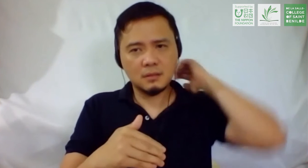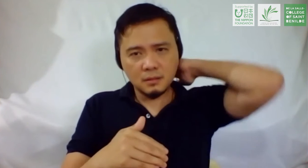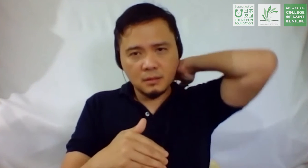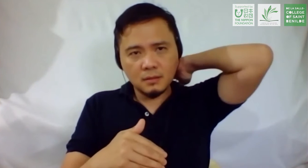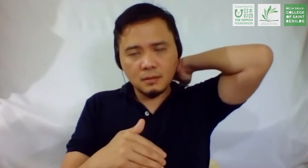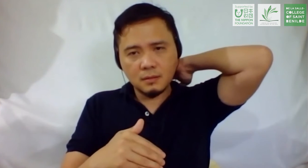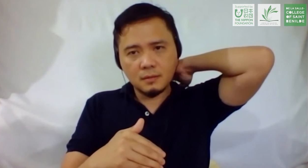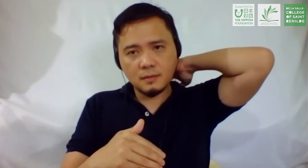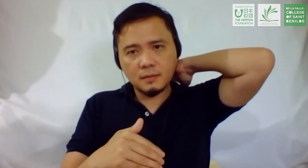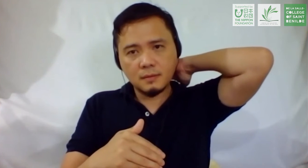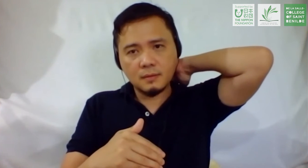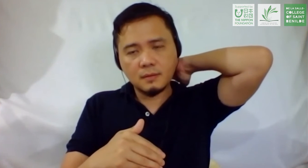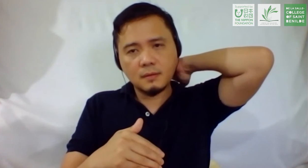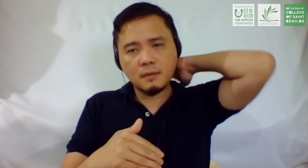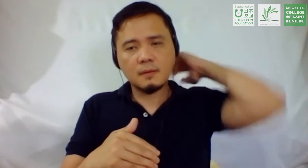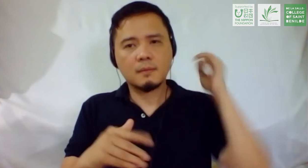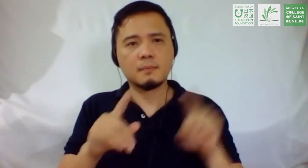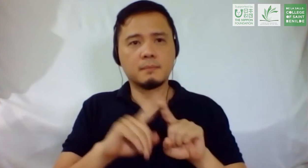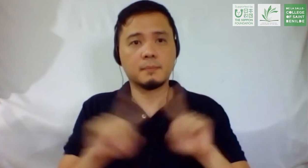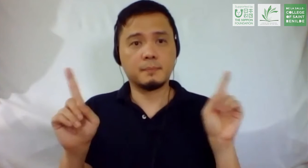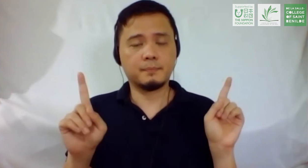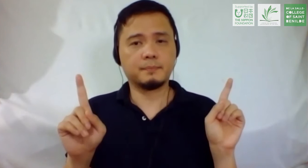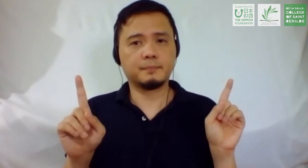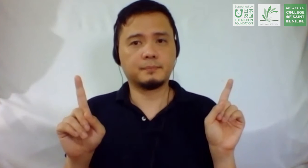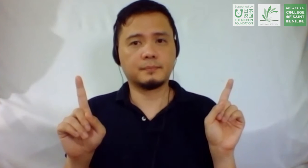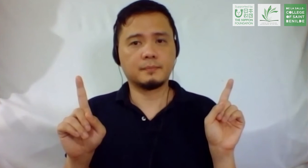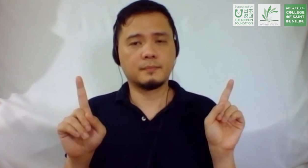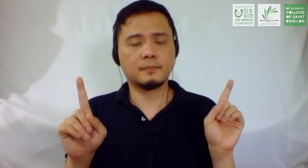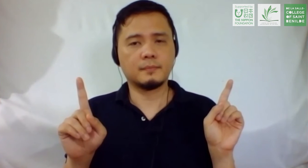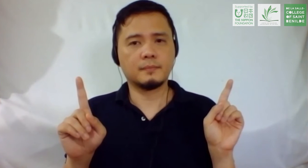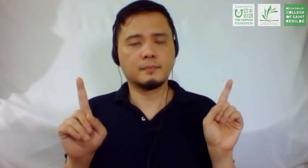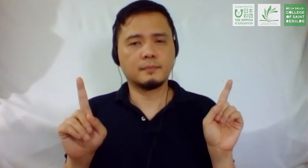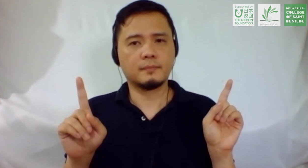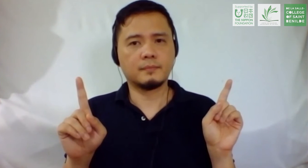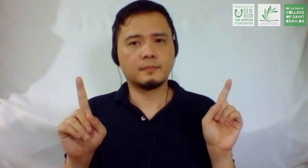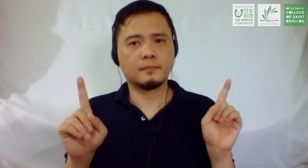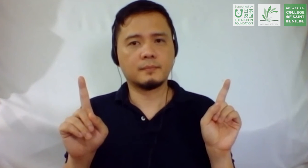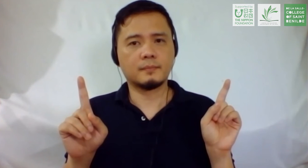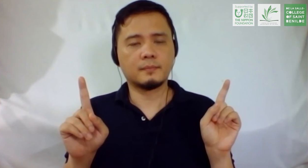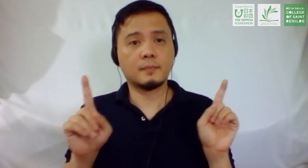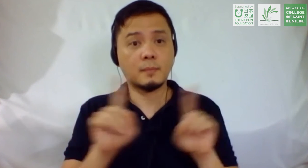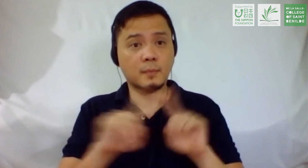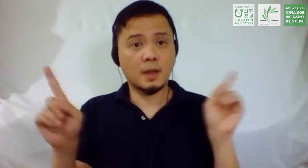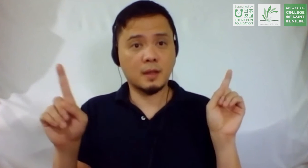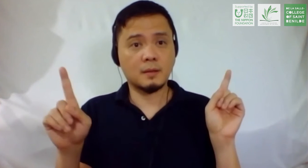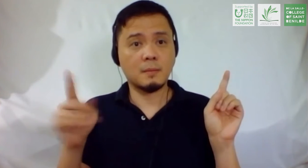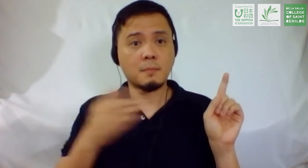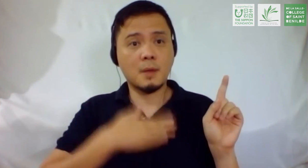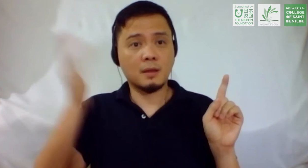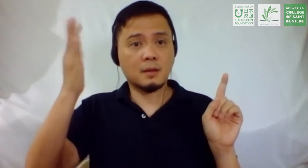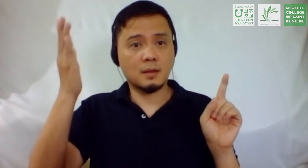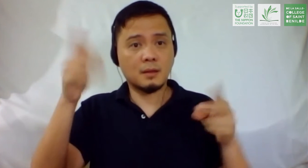But I think that class, the two classes in Hong Kong, and the class